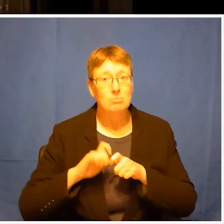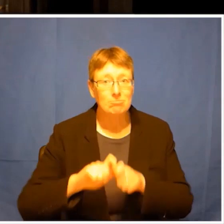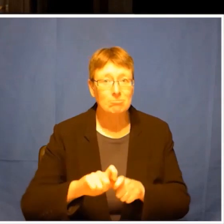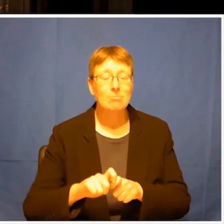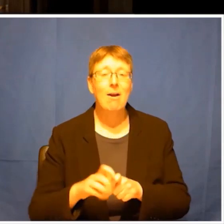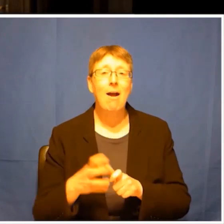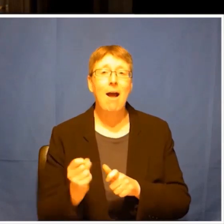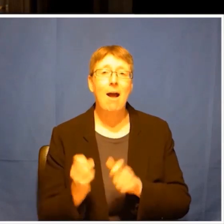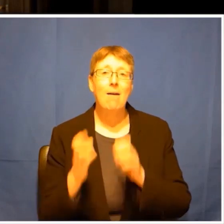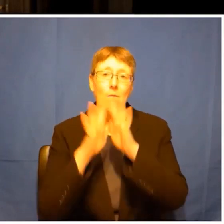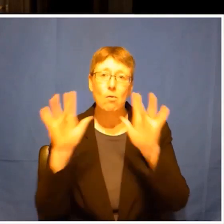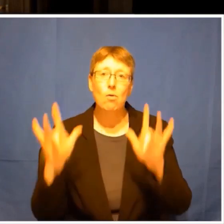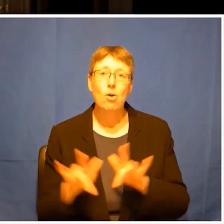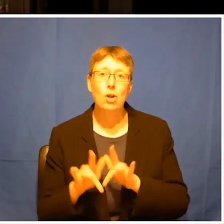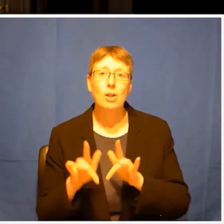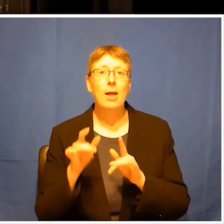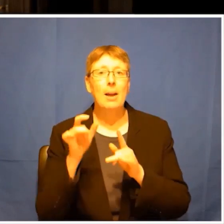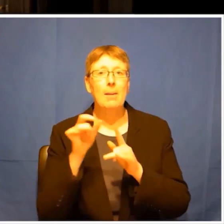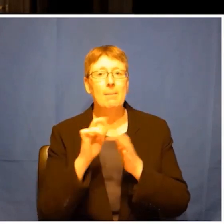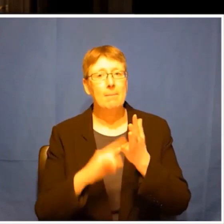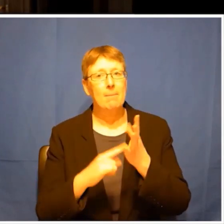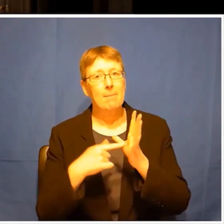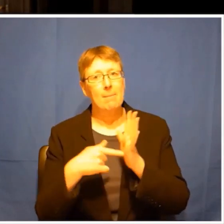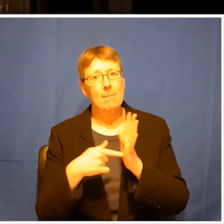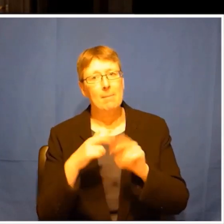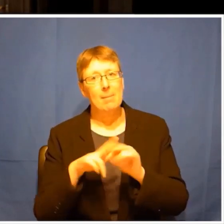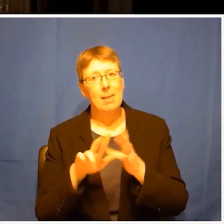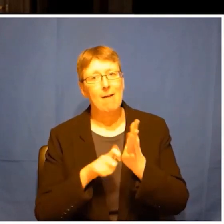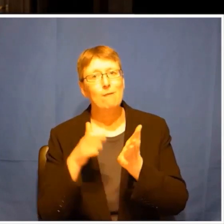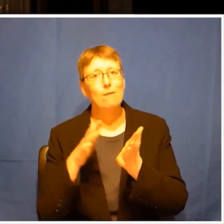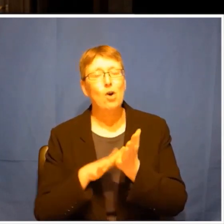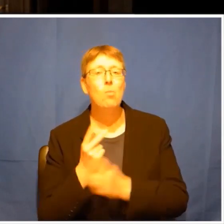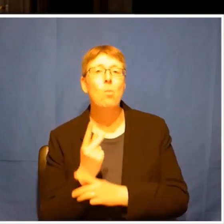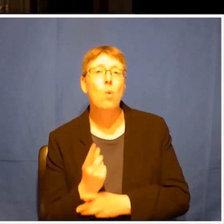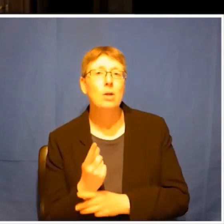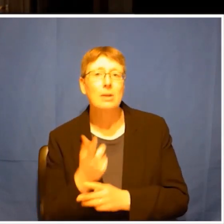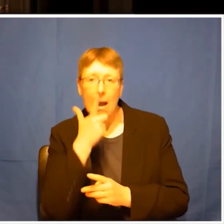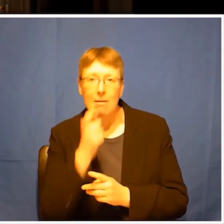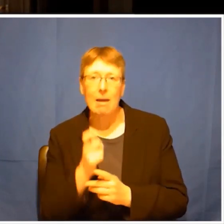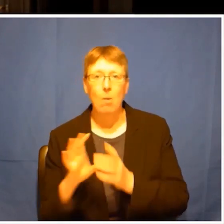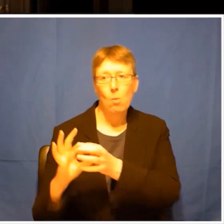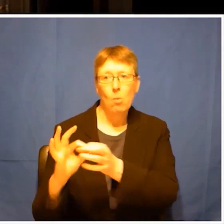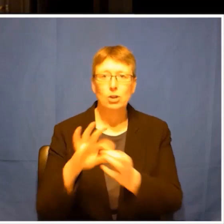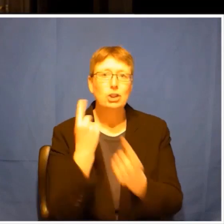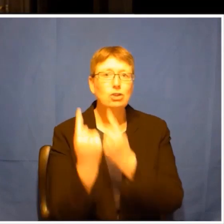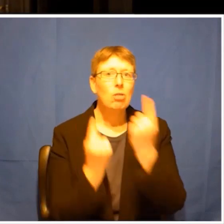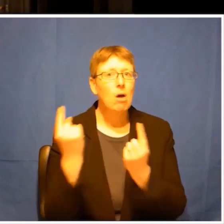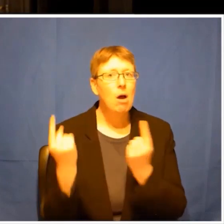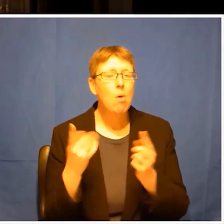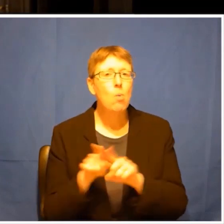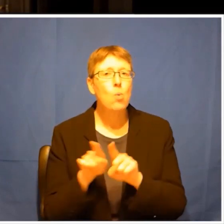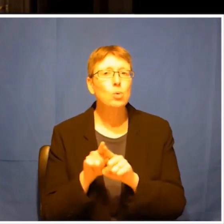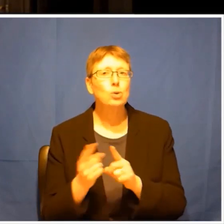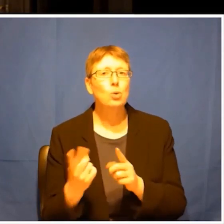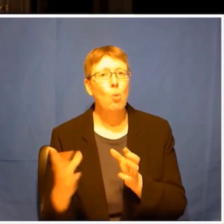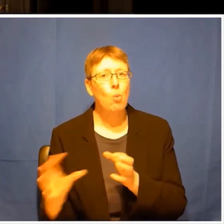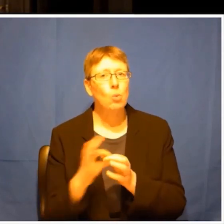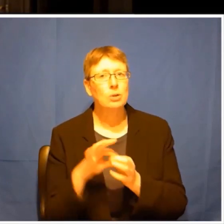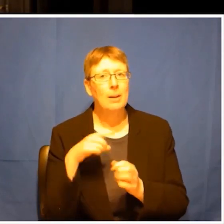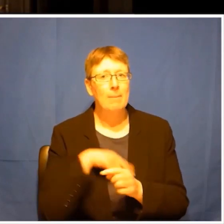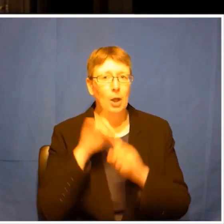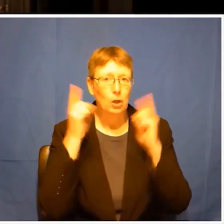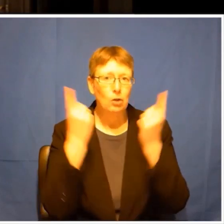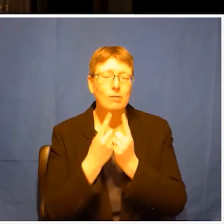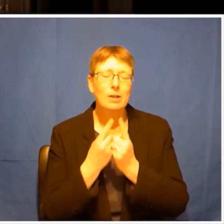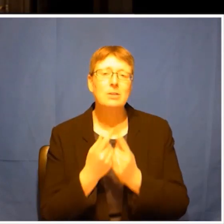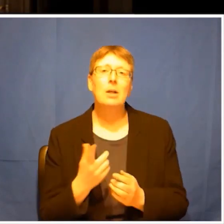have Platform One, the online program which allows you to keep in touch with each other and with people here back at the